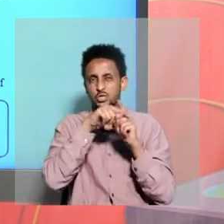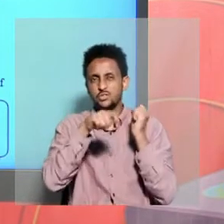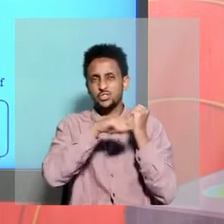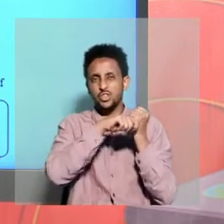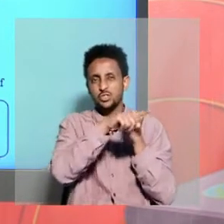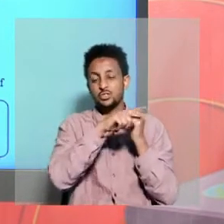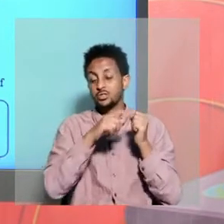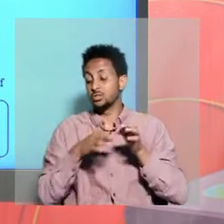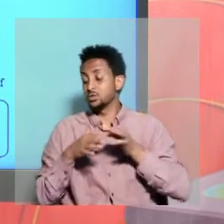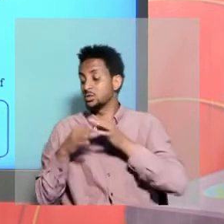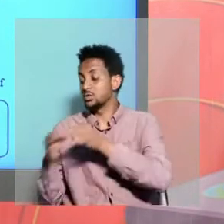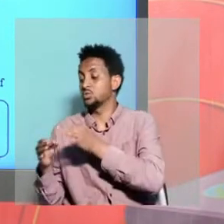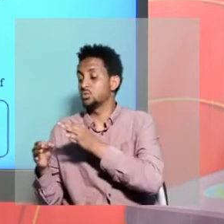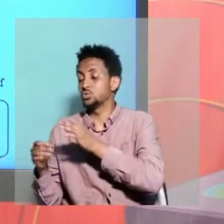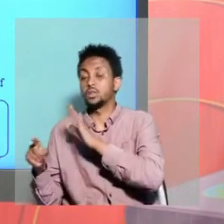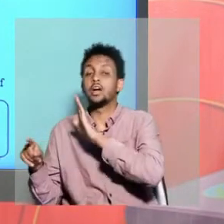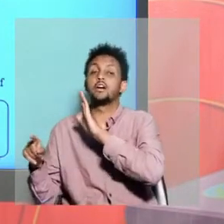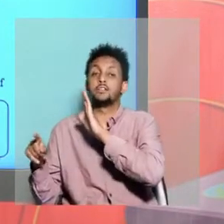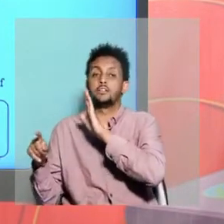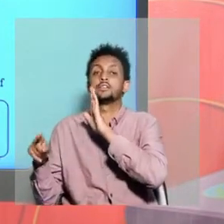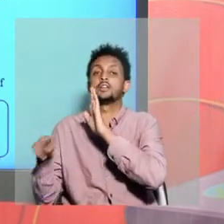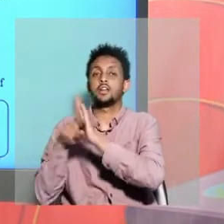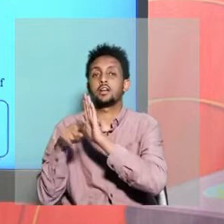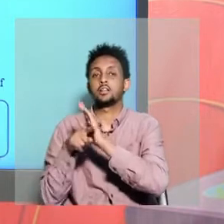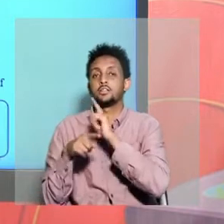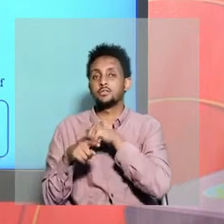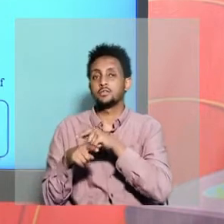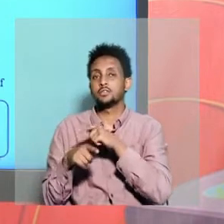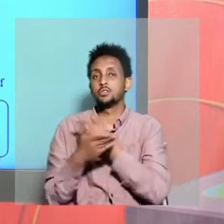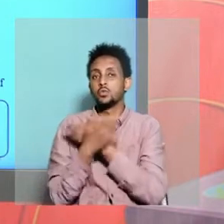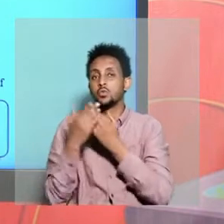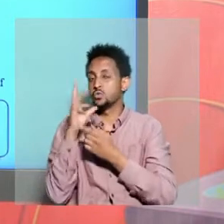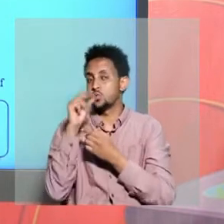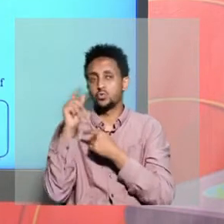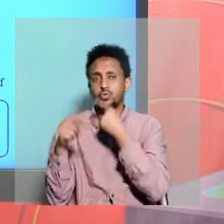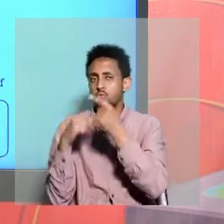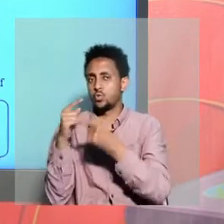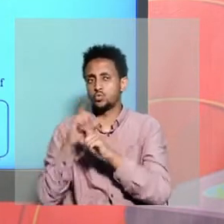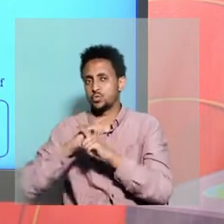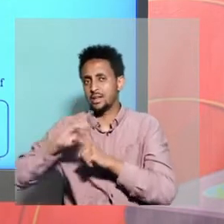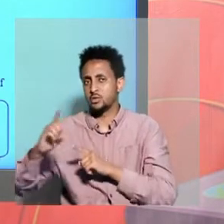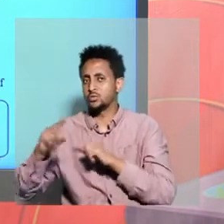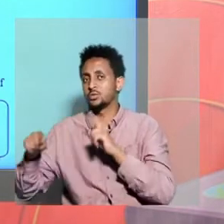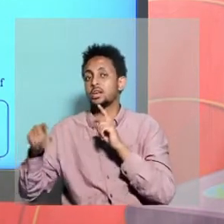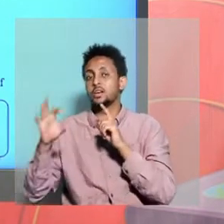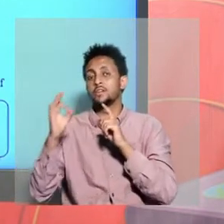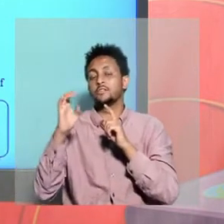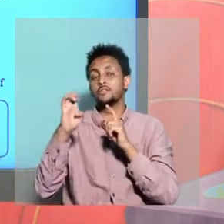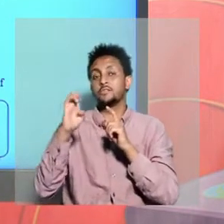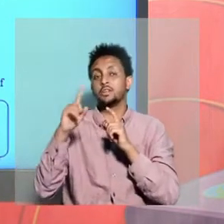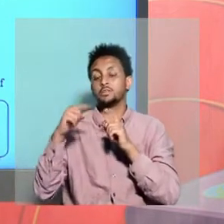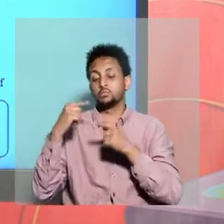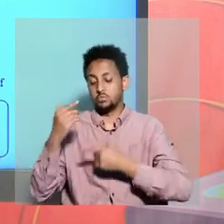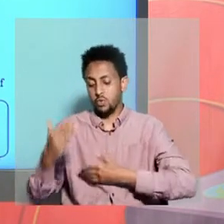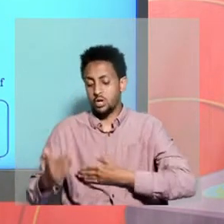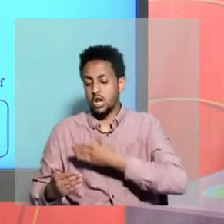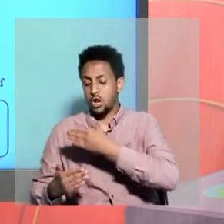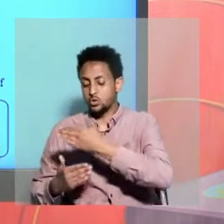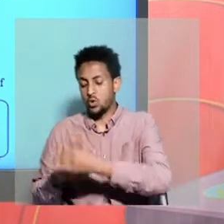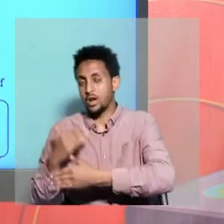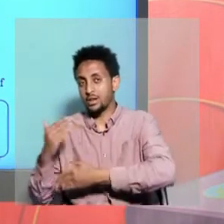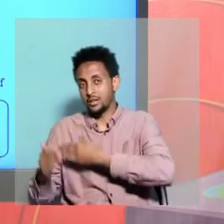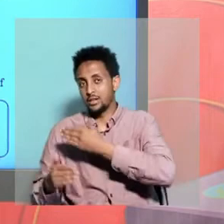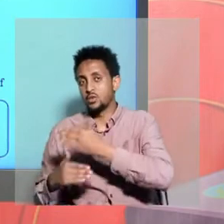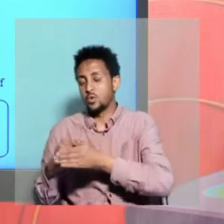charges are tending to move along the field. But in this case, it's not going to move directly to the field, but it's gradually bending